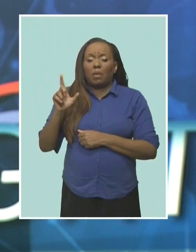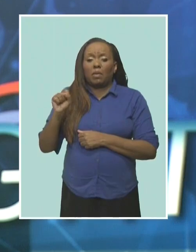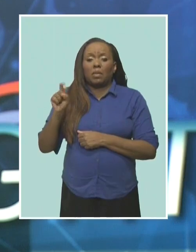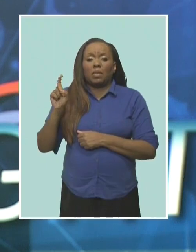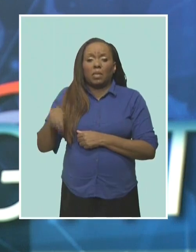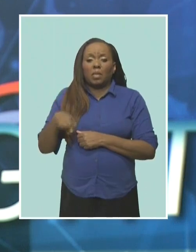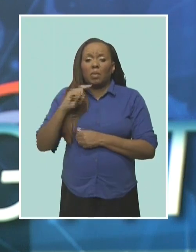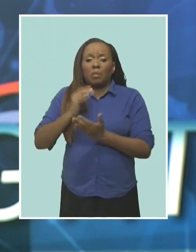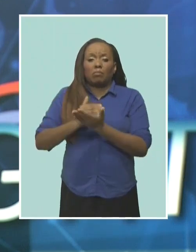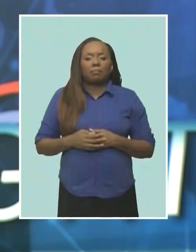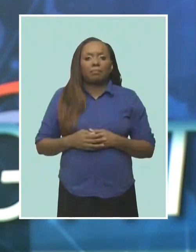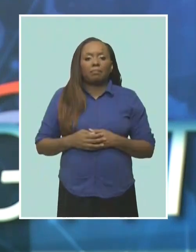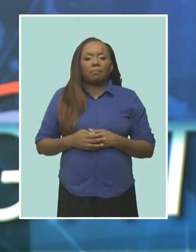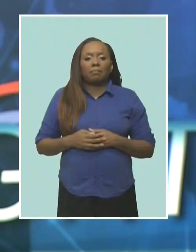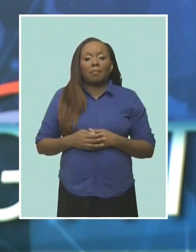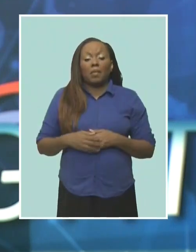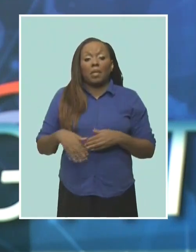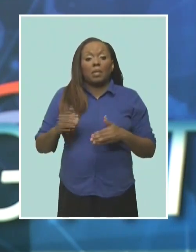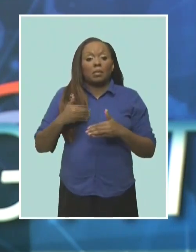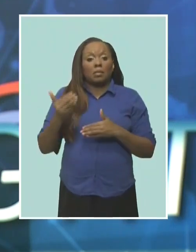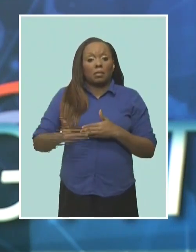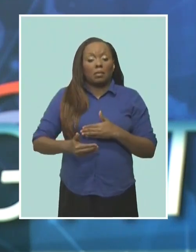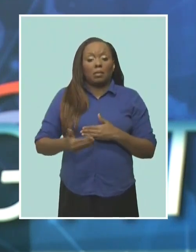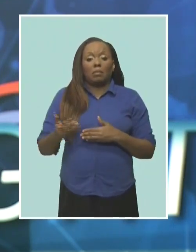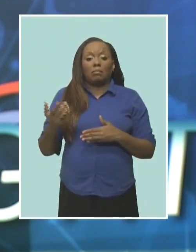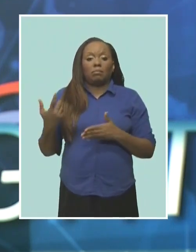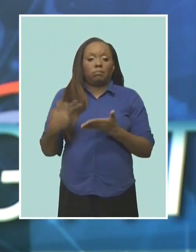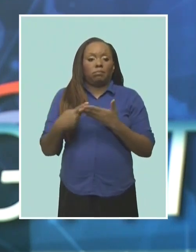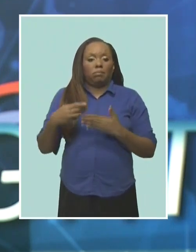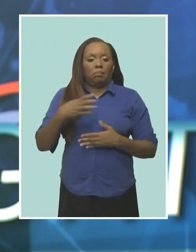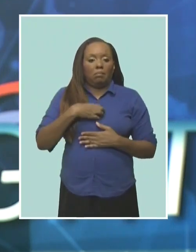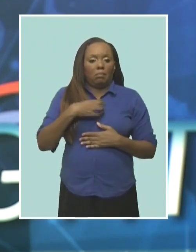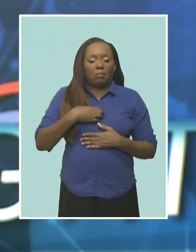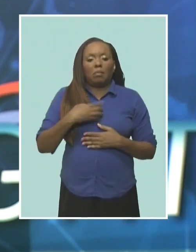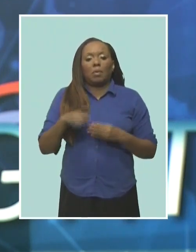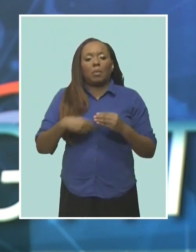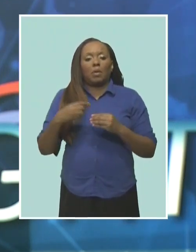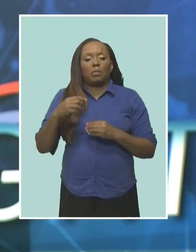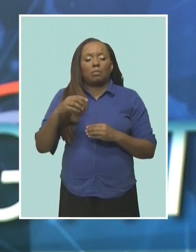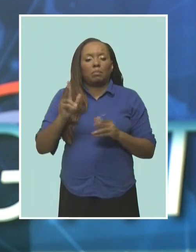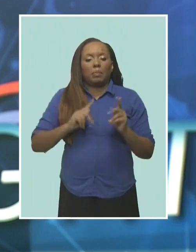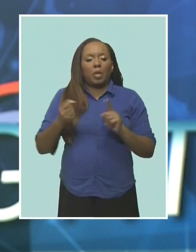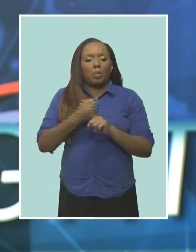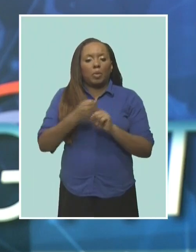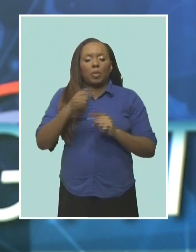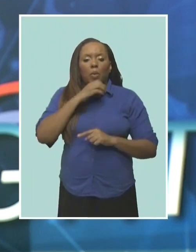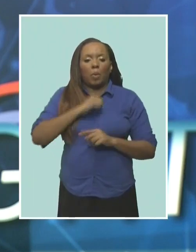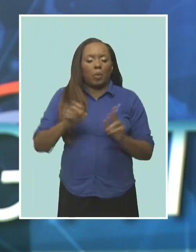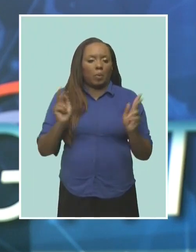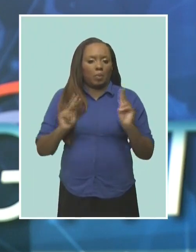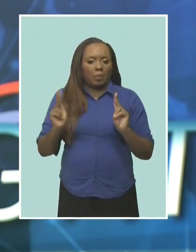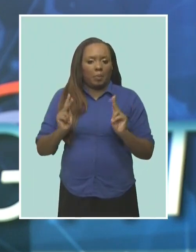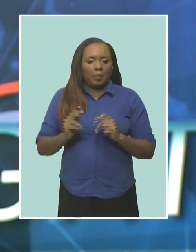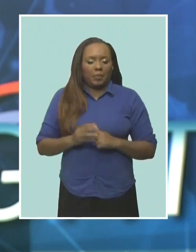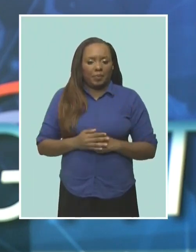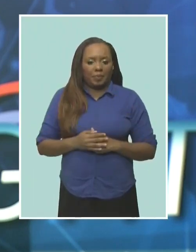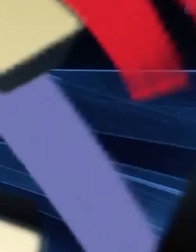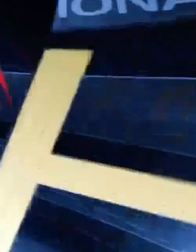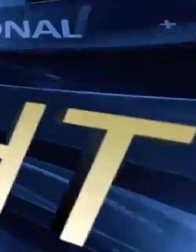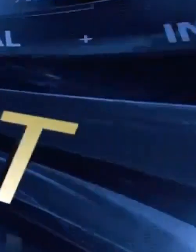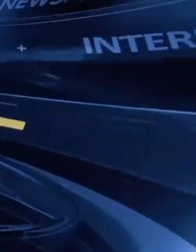world needs. Coming up, we'll tell you about the complaints that keep coming about elderly abuse.